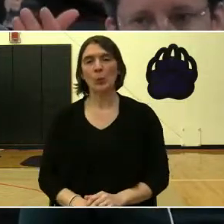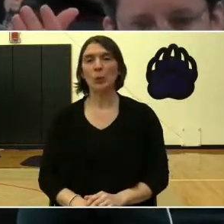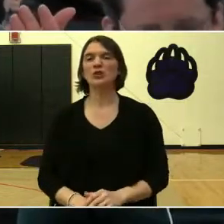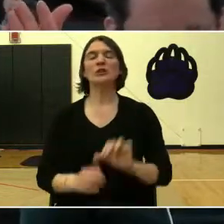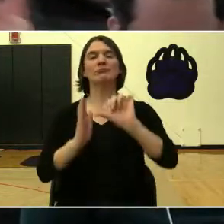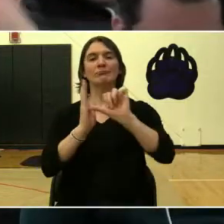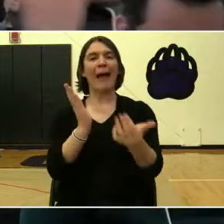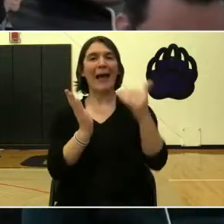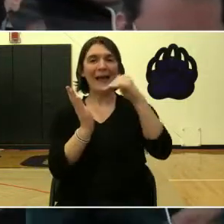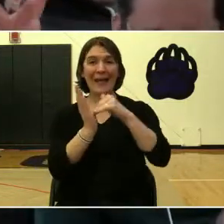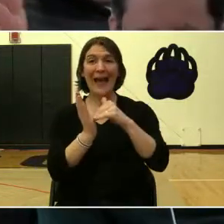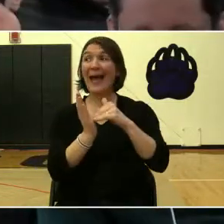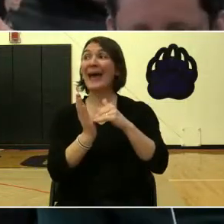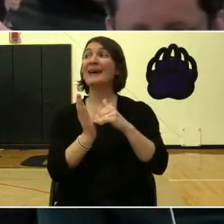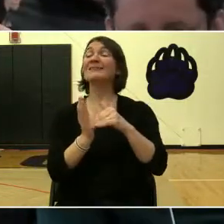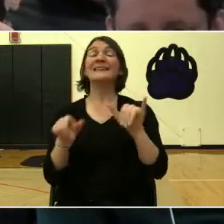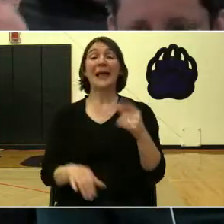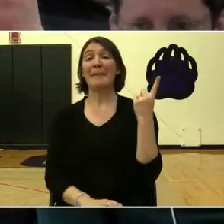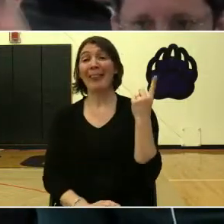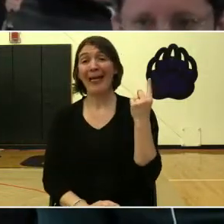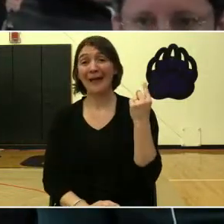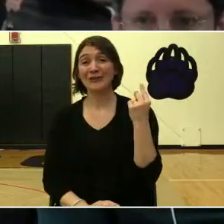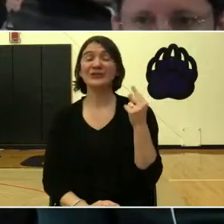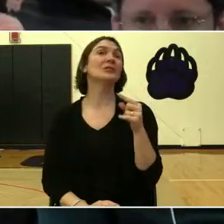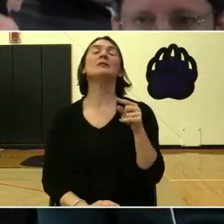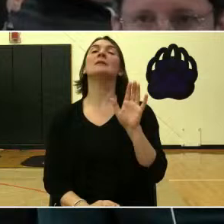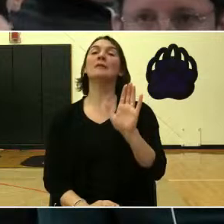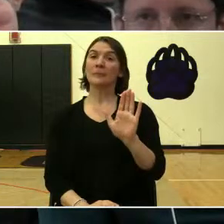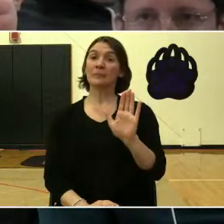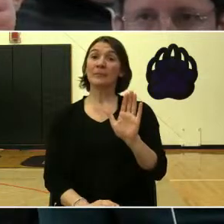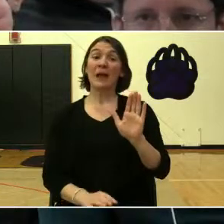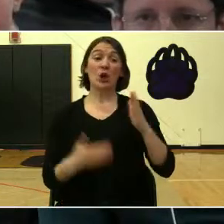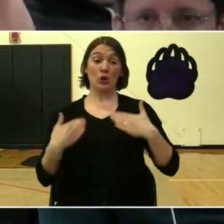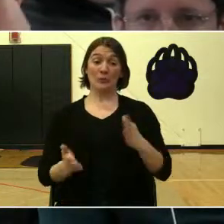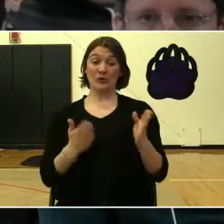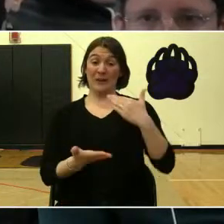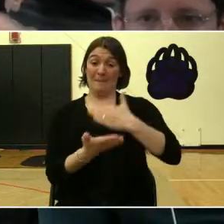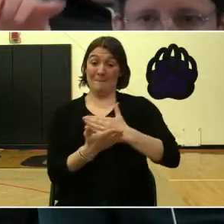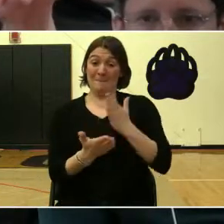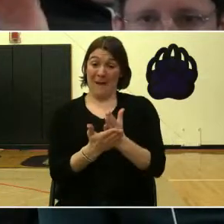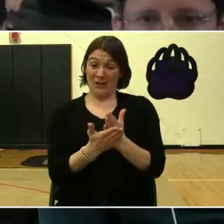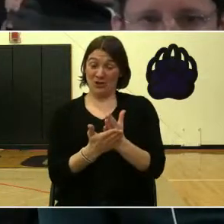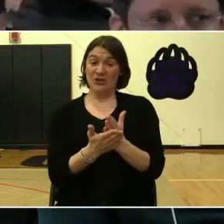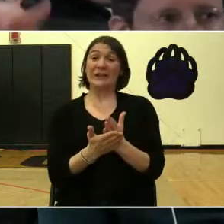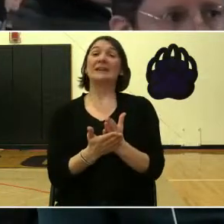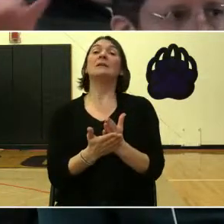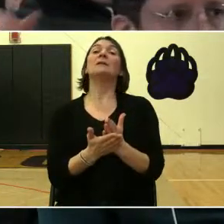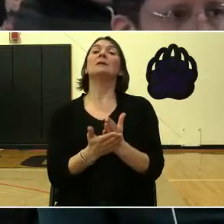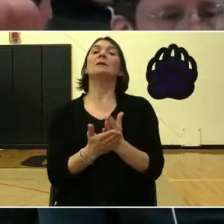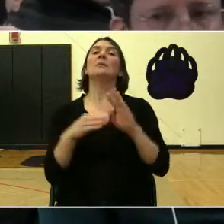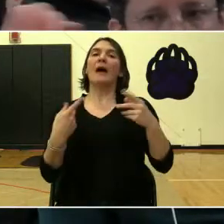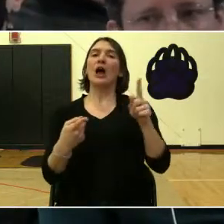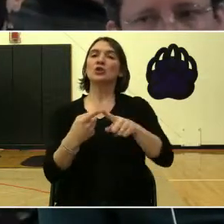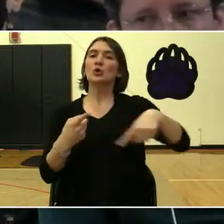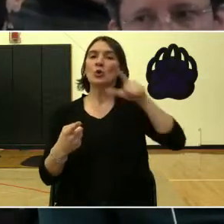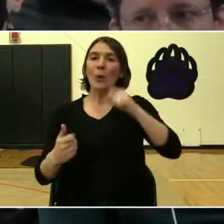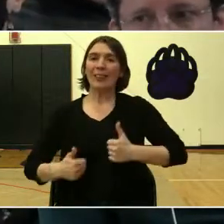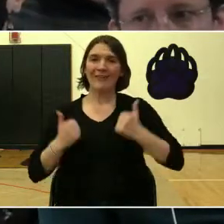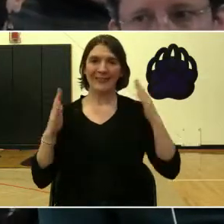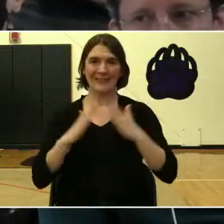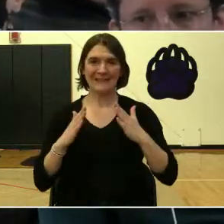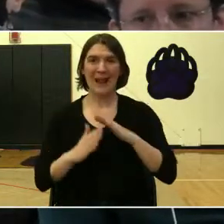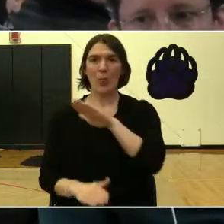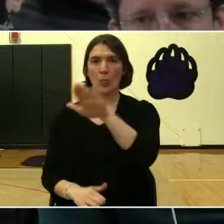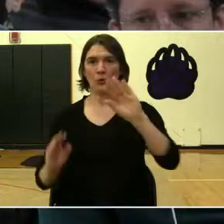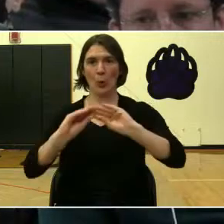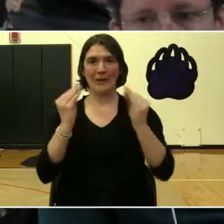to point out again um as I did last year that the Human Services budget um are Services provided to residents of this town it's